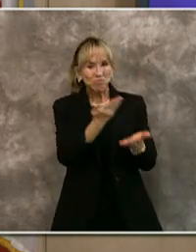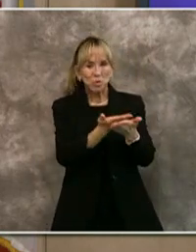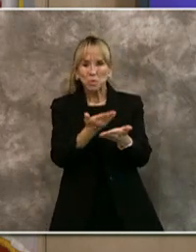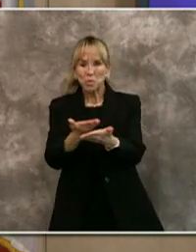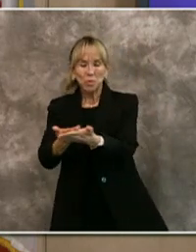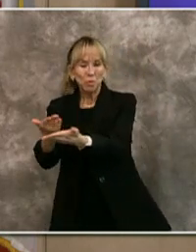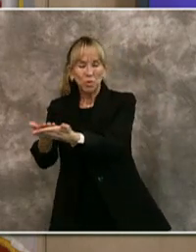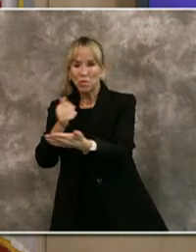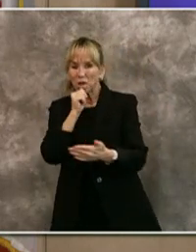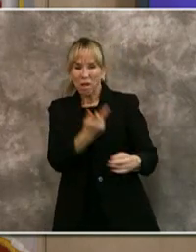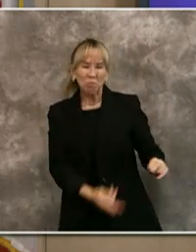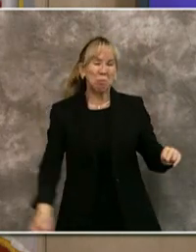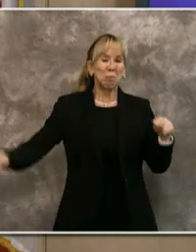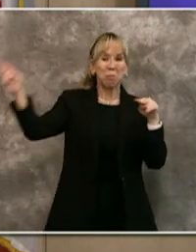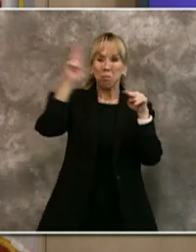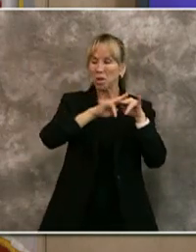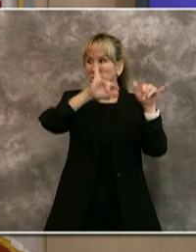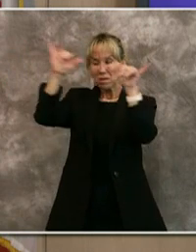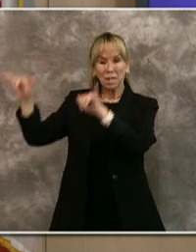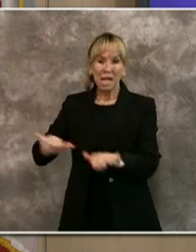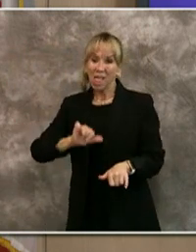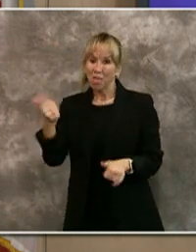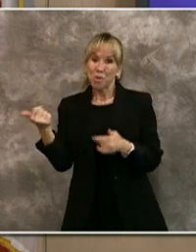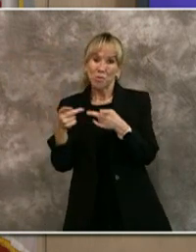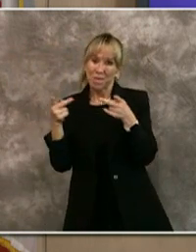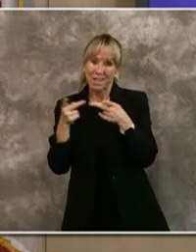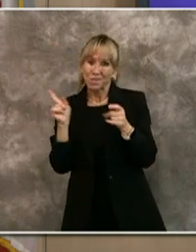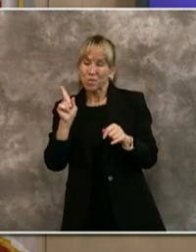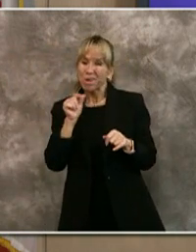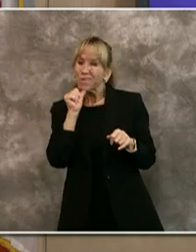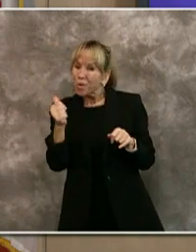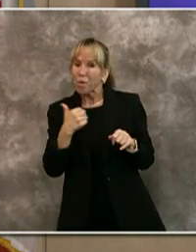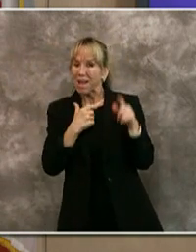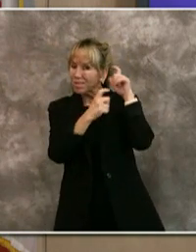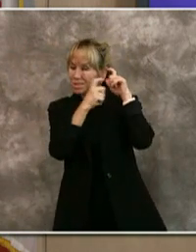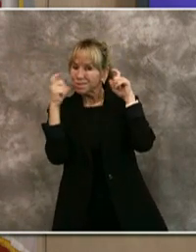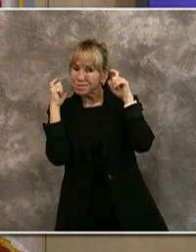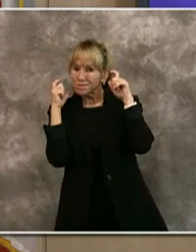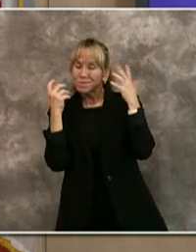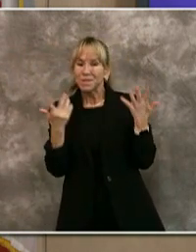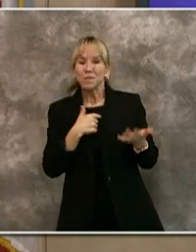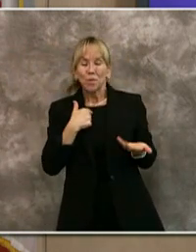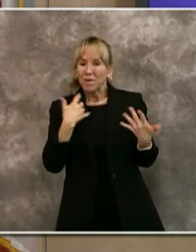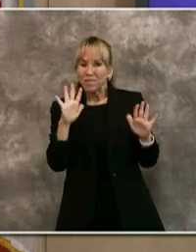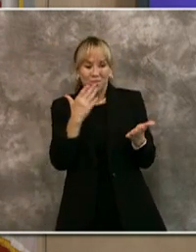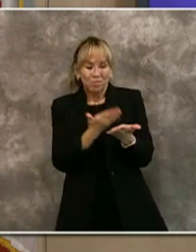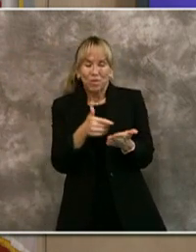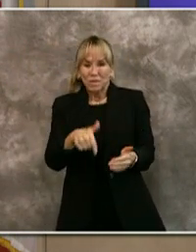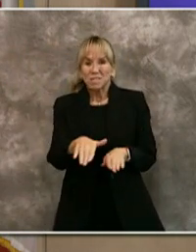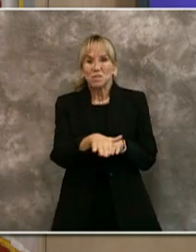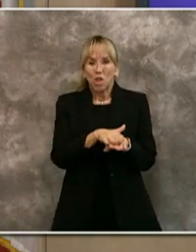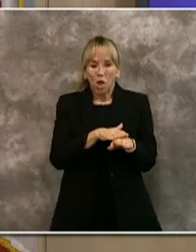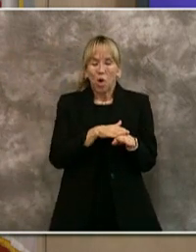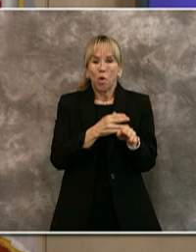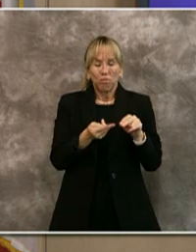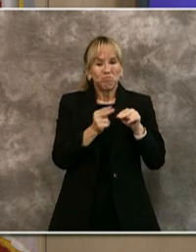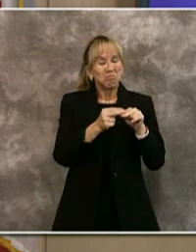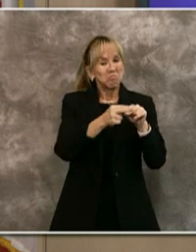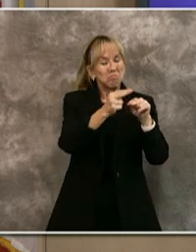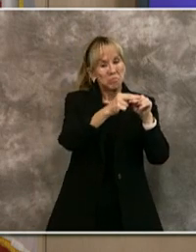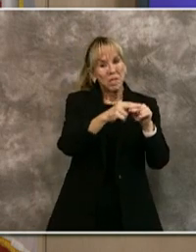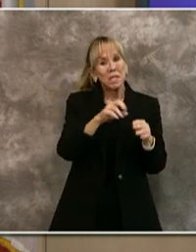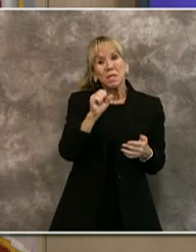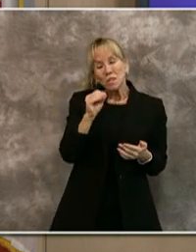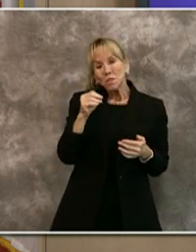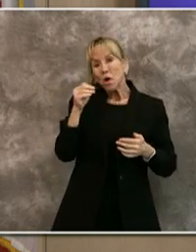a growing body of evidence supports to the foundational role face coverings play in slowing the spread. And so my sense is it's a little more directed